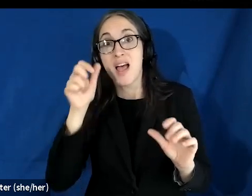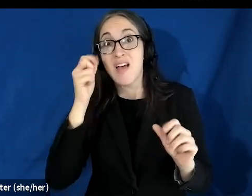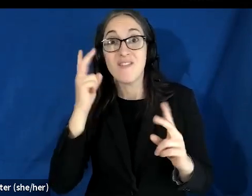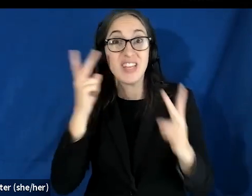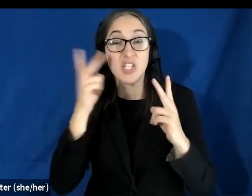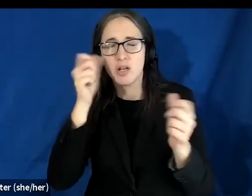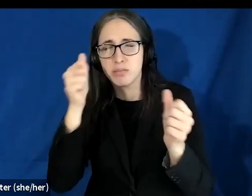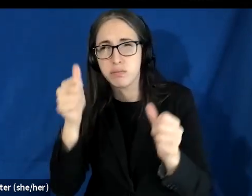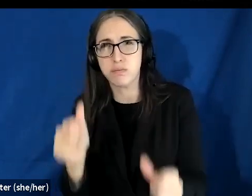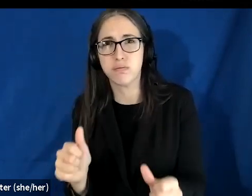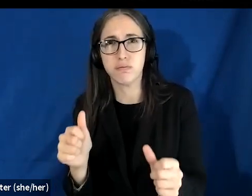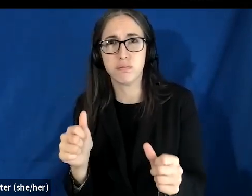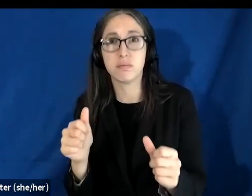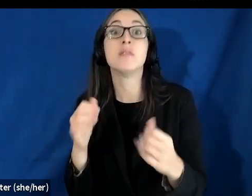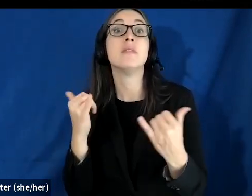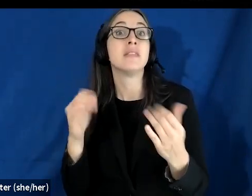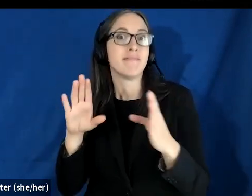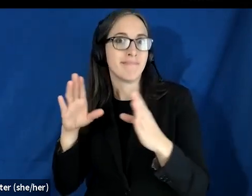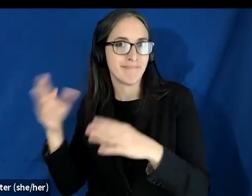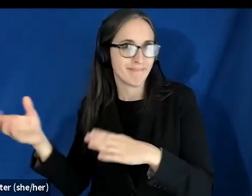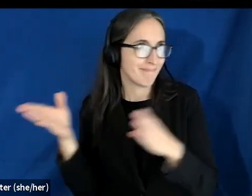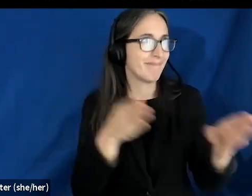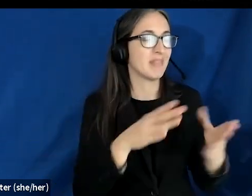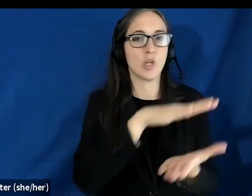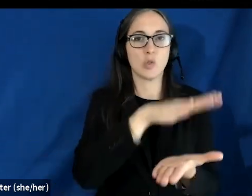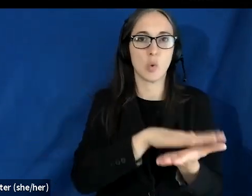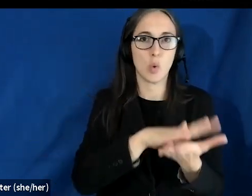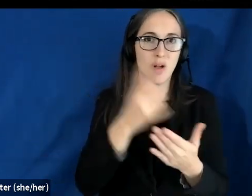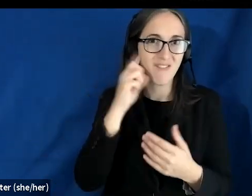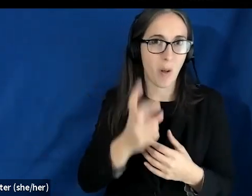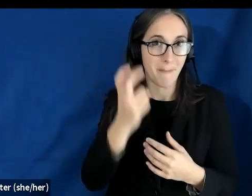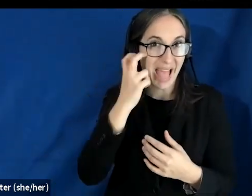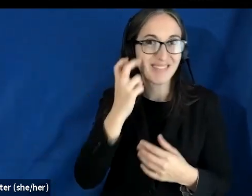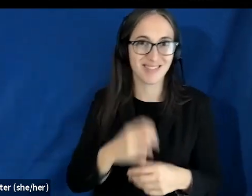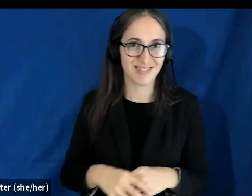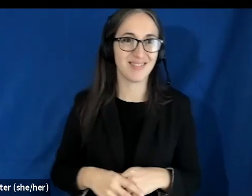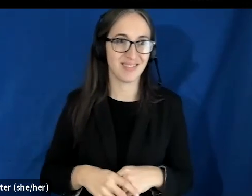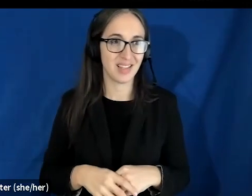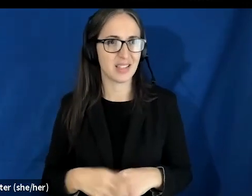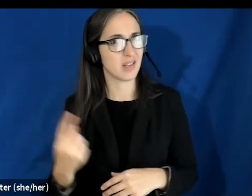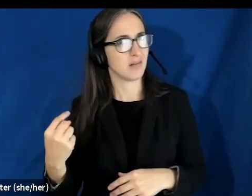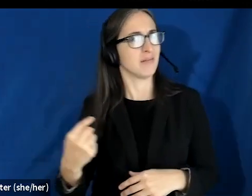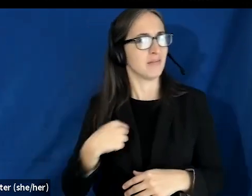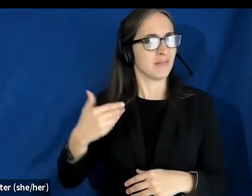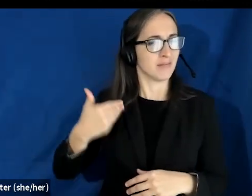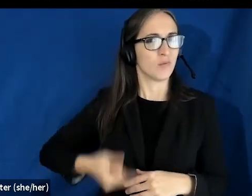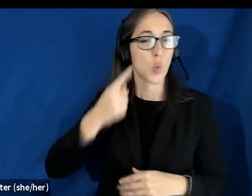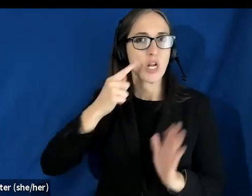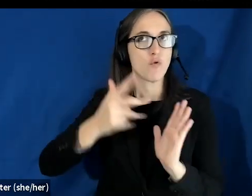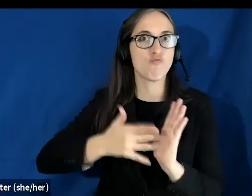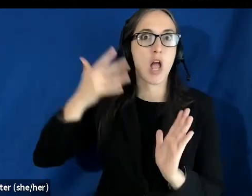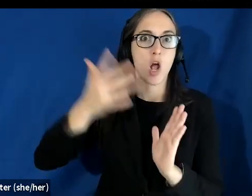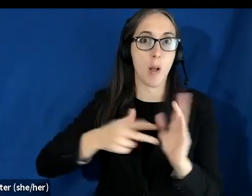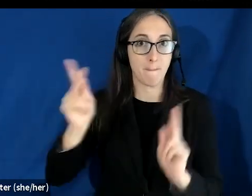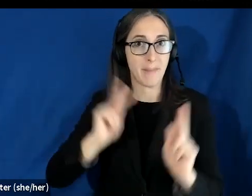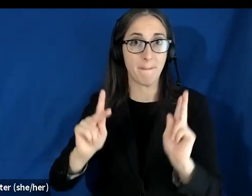ended up at the School for the Blind. So I am one of those rare individuals who has gone from seeing